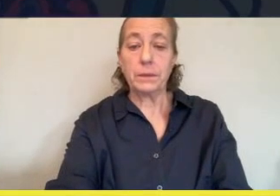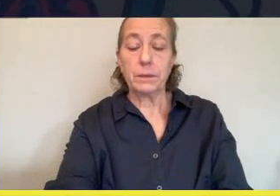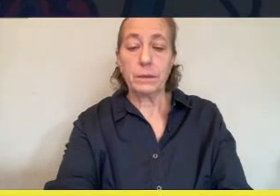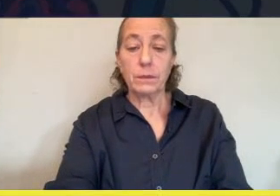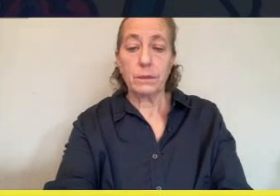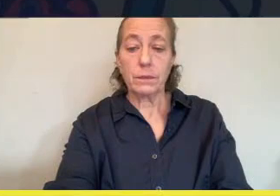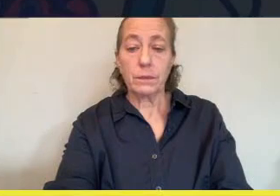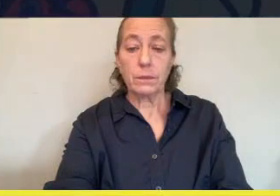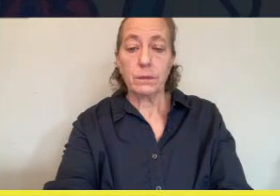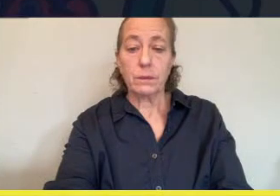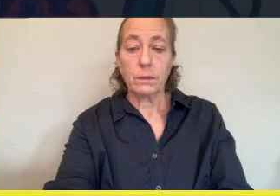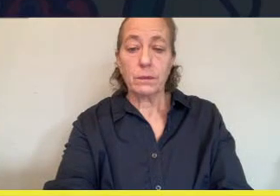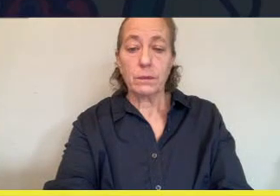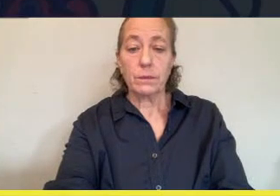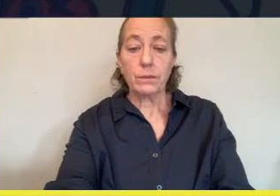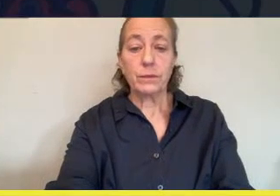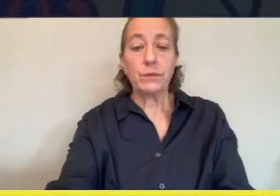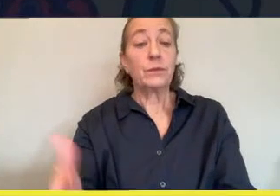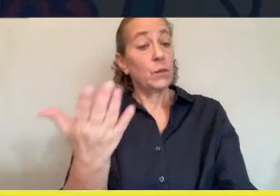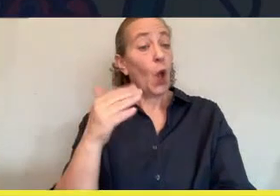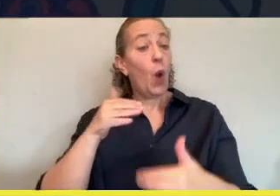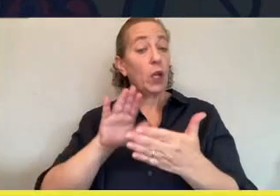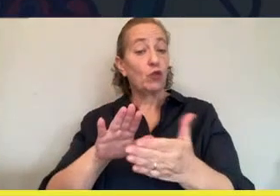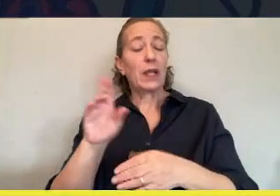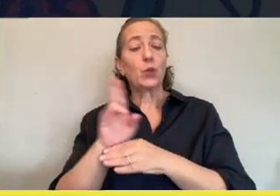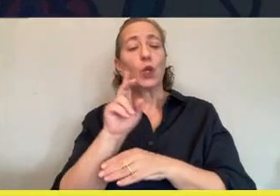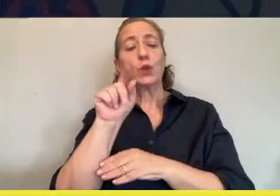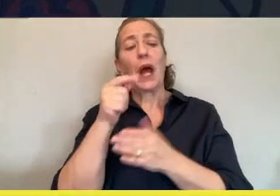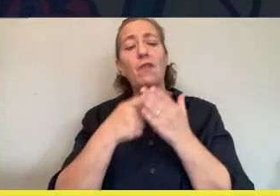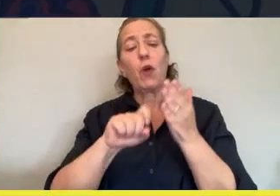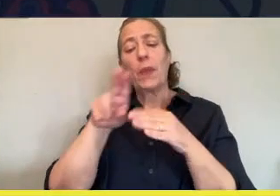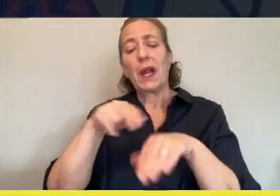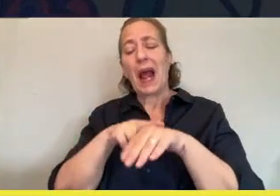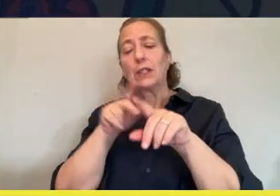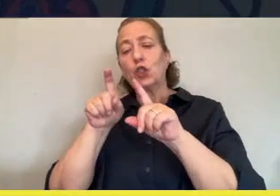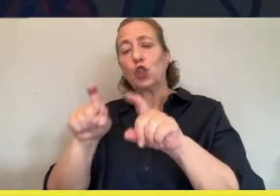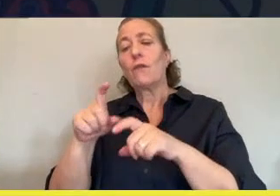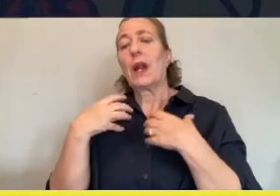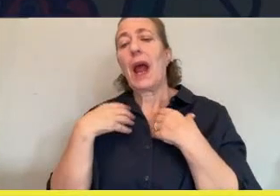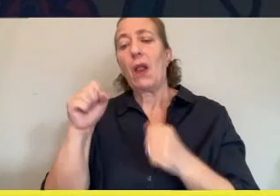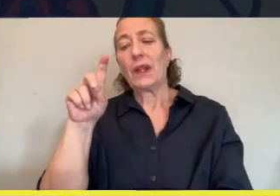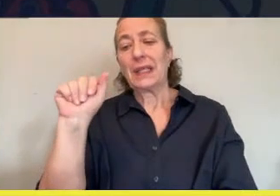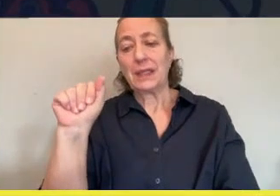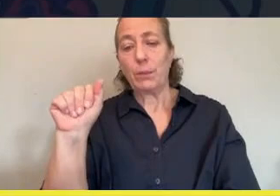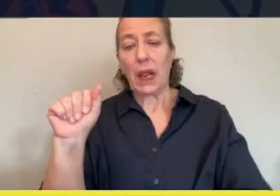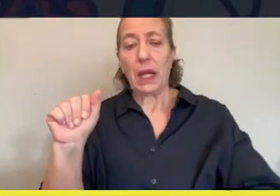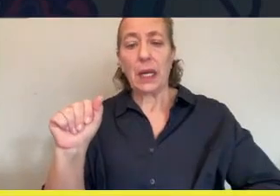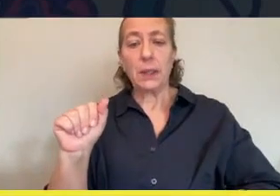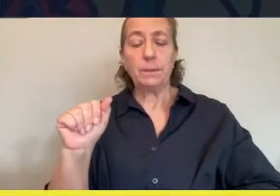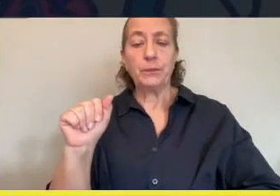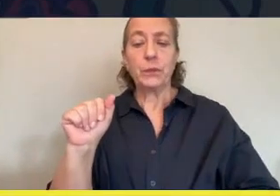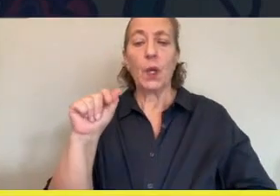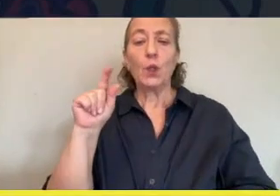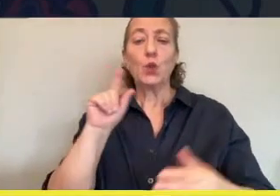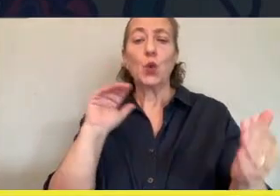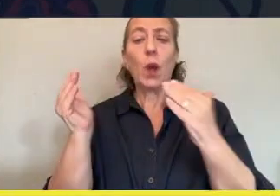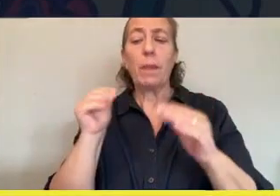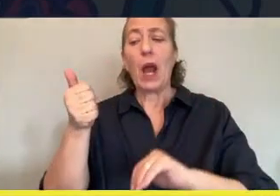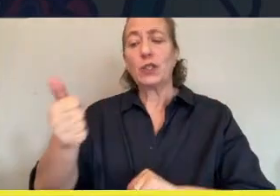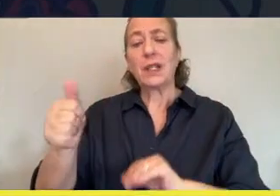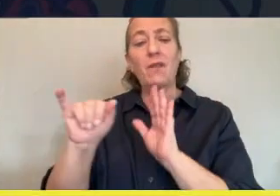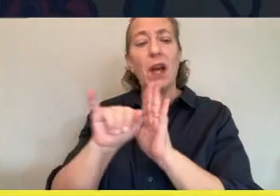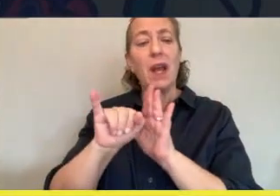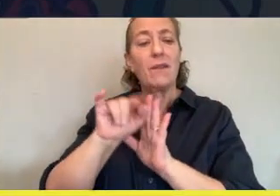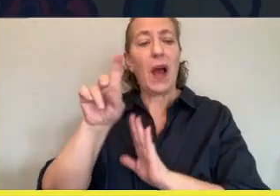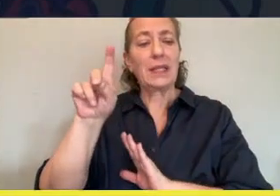So to address these issues, we use data from the National Survey on Health and Disability to compare self-identified disabilities